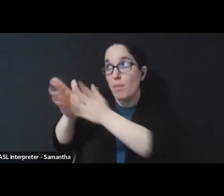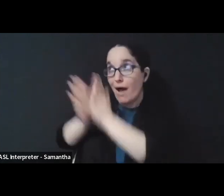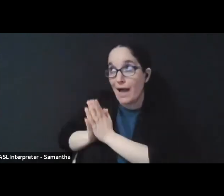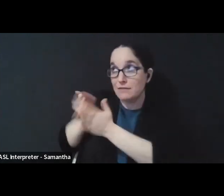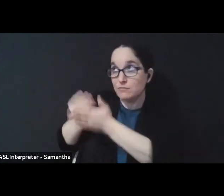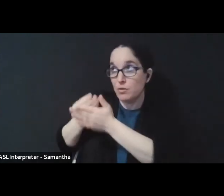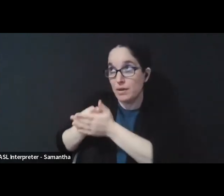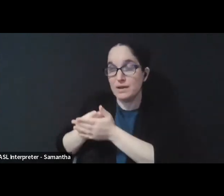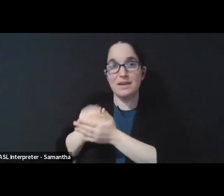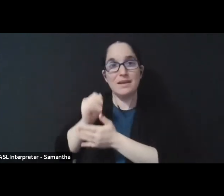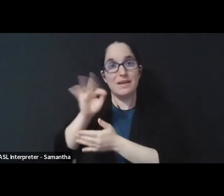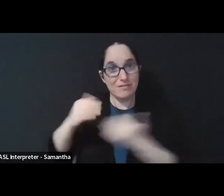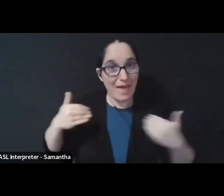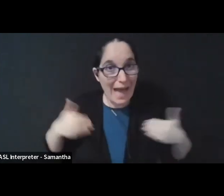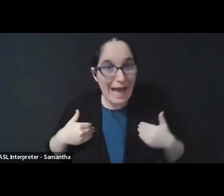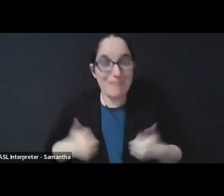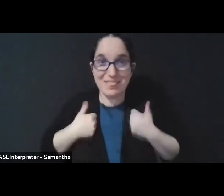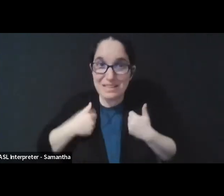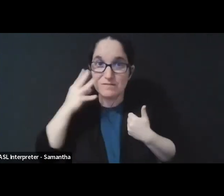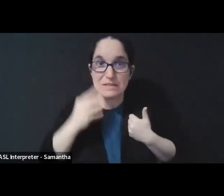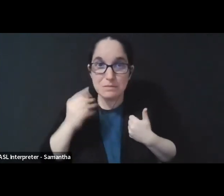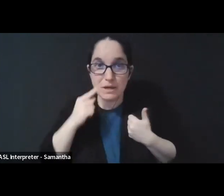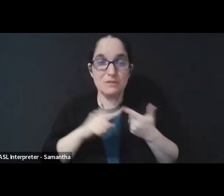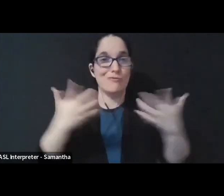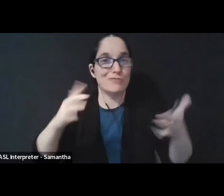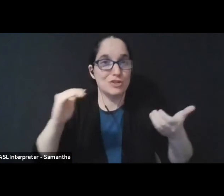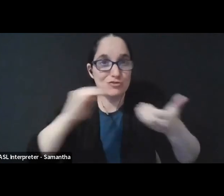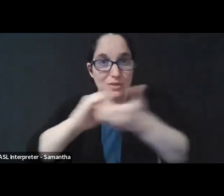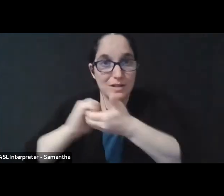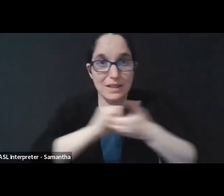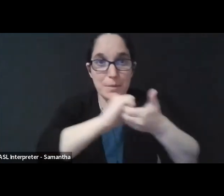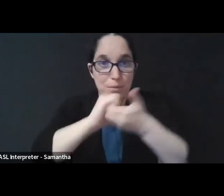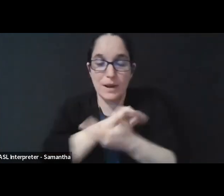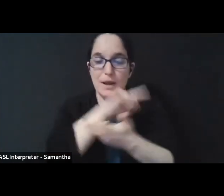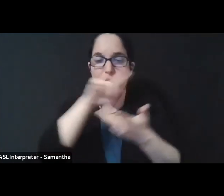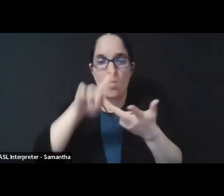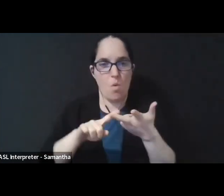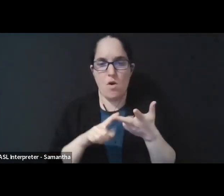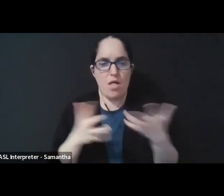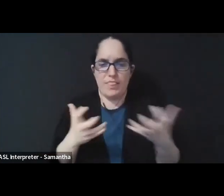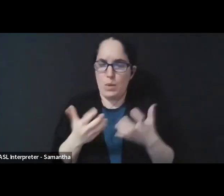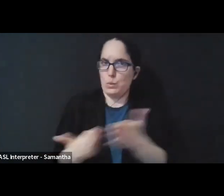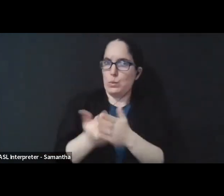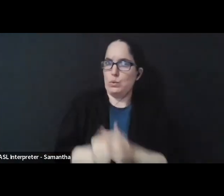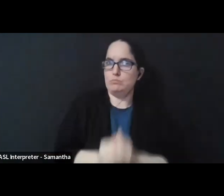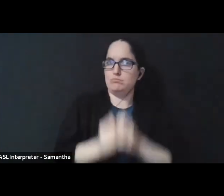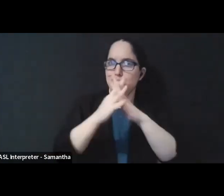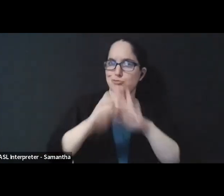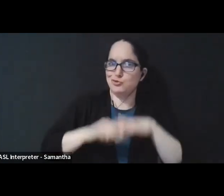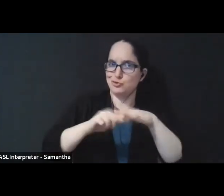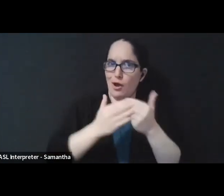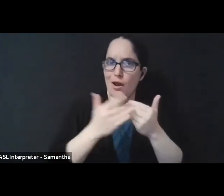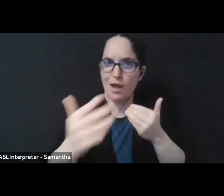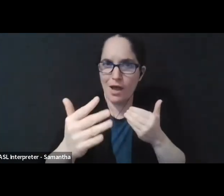burgeoning experience from already collaborating on studies with folks who are already attached to these academic institutions, for